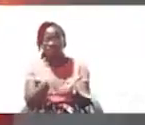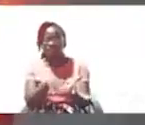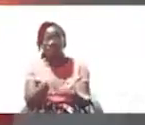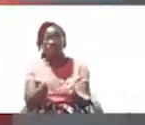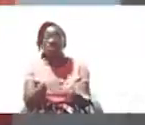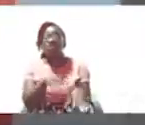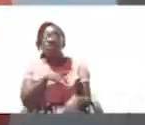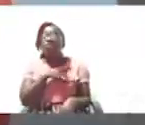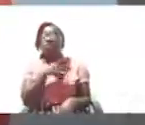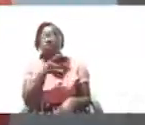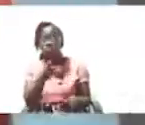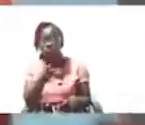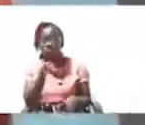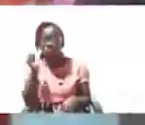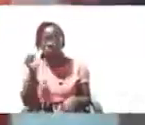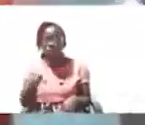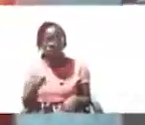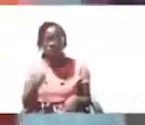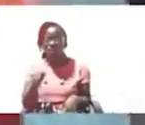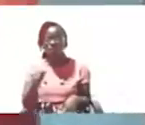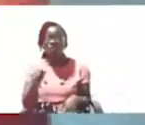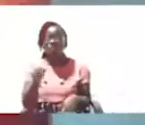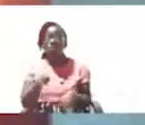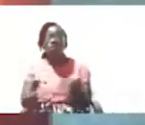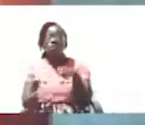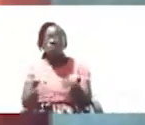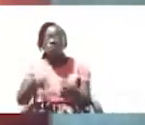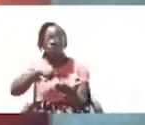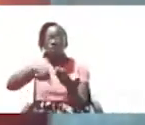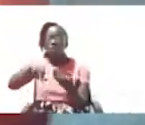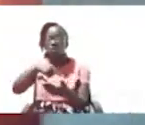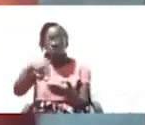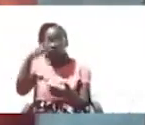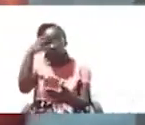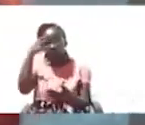his soul can hover around for 3 days.